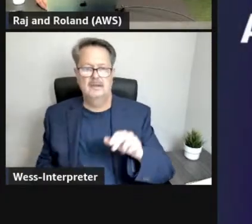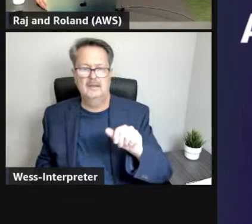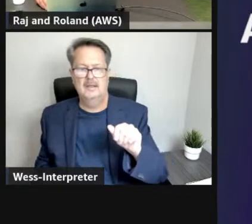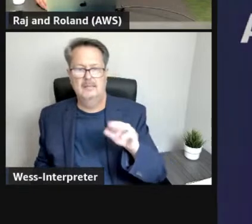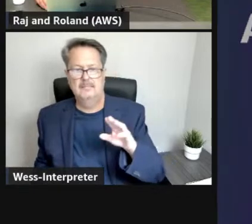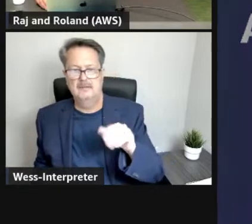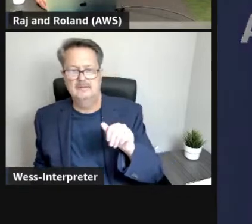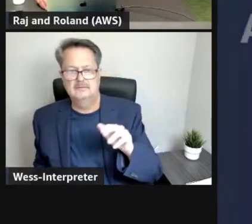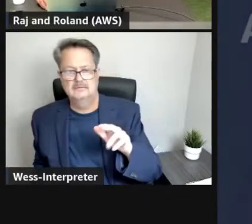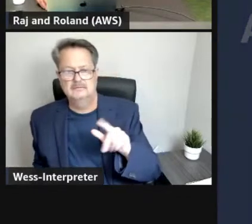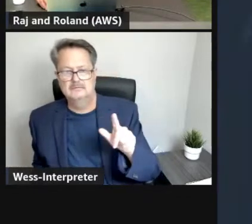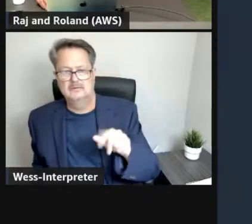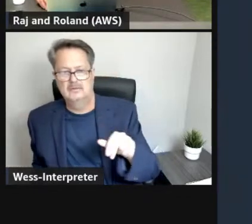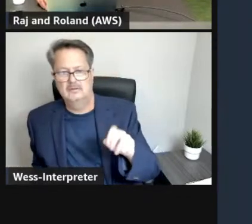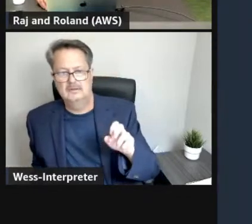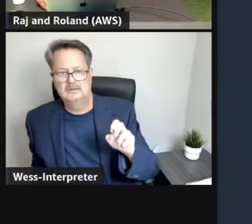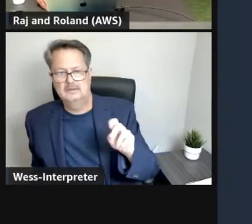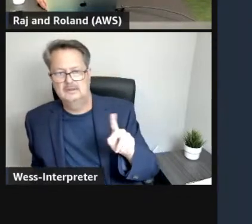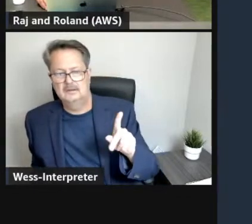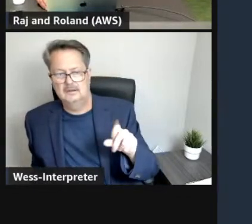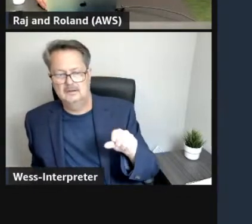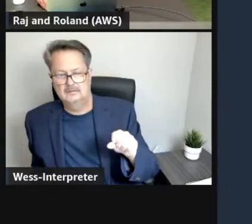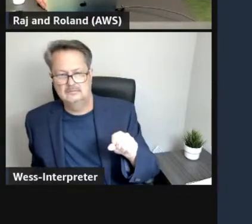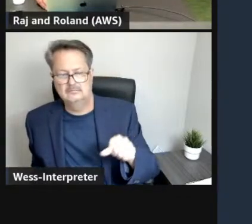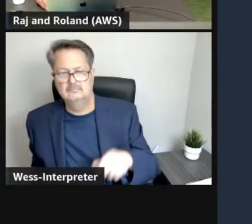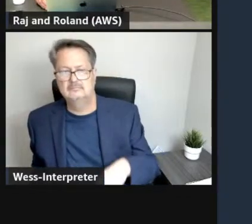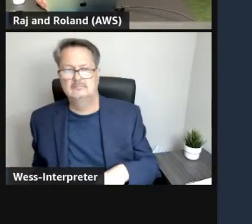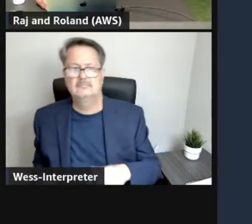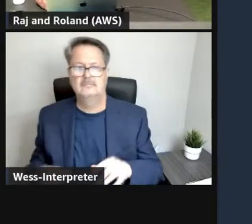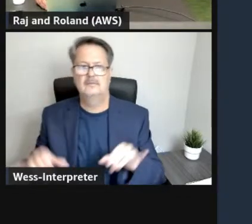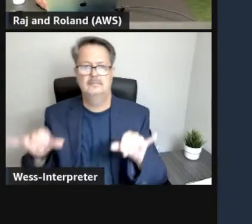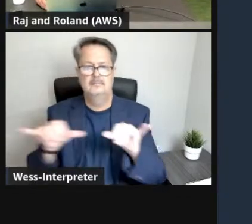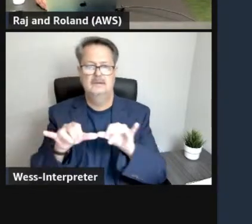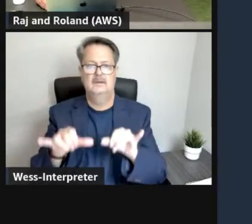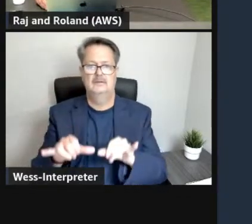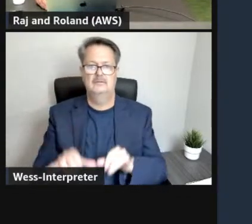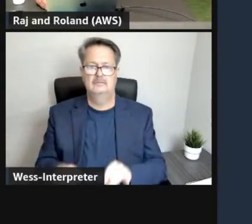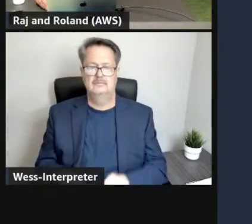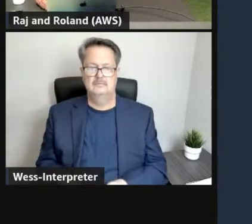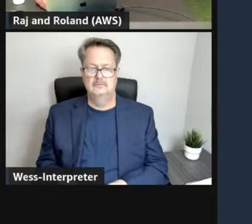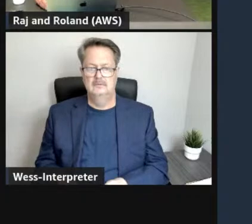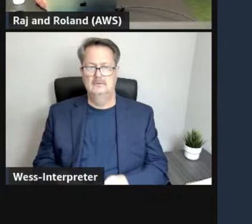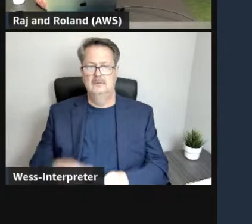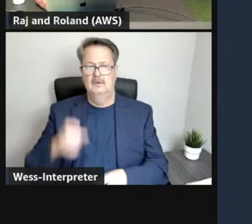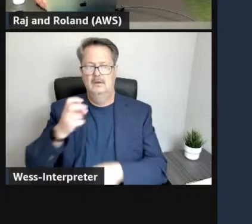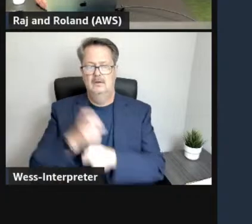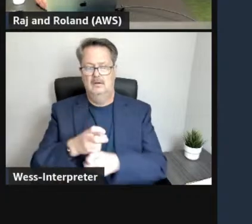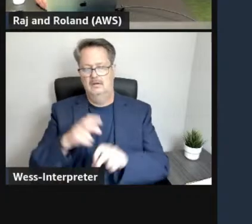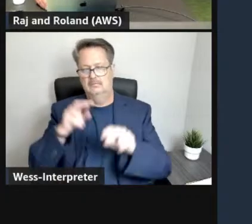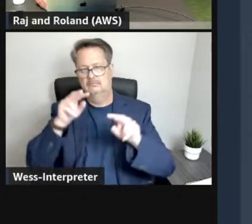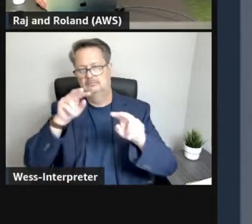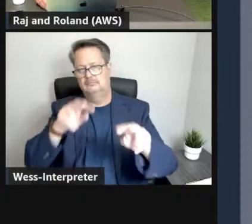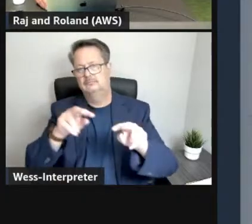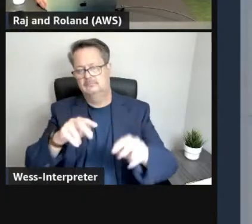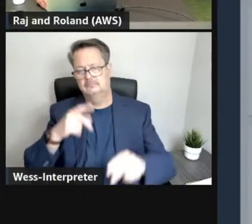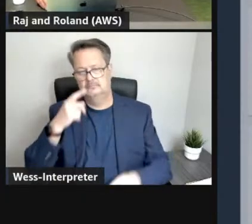To measure the request and limits for EKS Fargate, use CloudWatch Container Insights for Amazon EKS. And it will